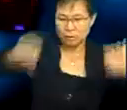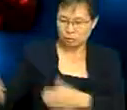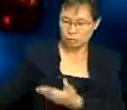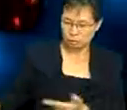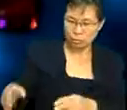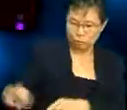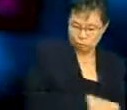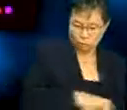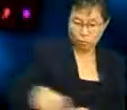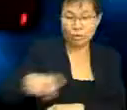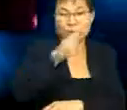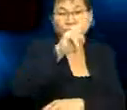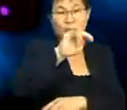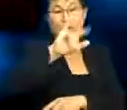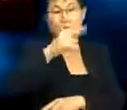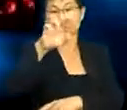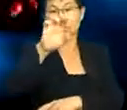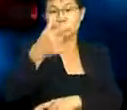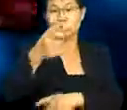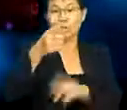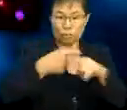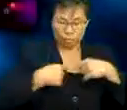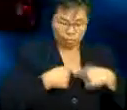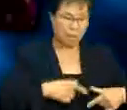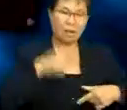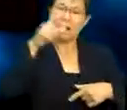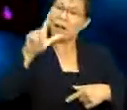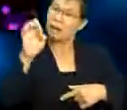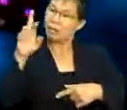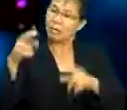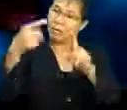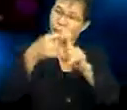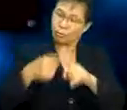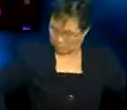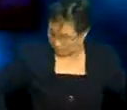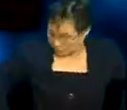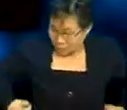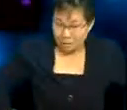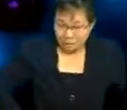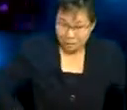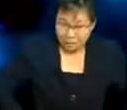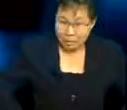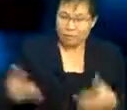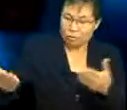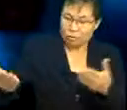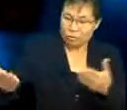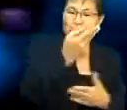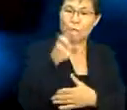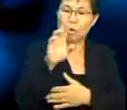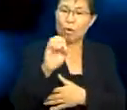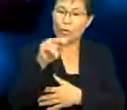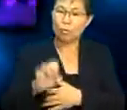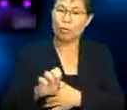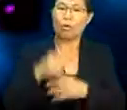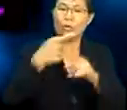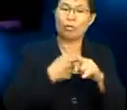system also transports nitrogenous waste from the liver to the kidneys. It transports